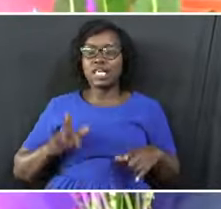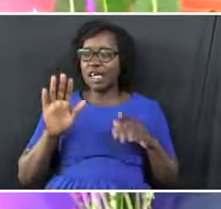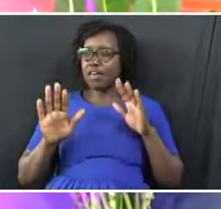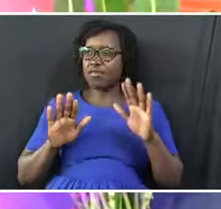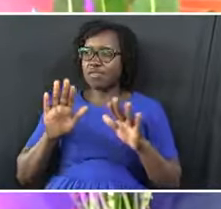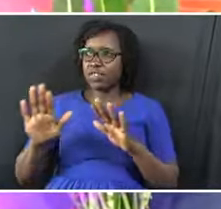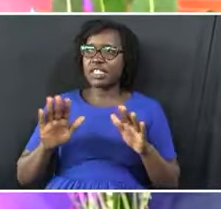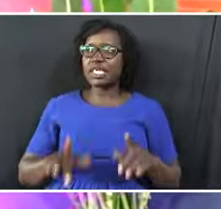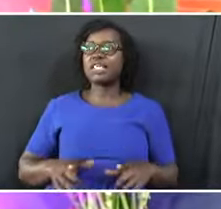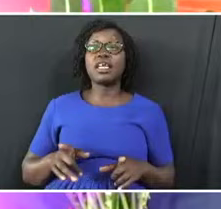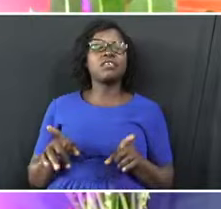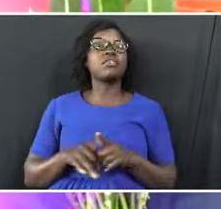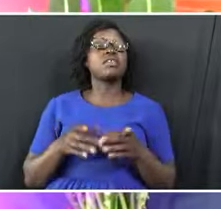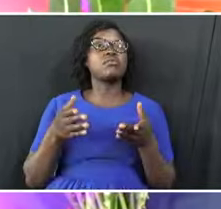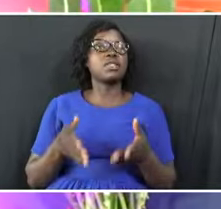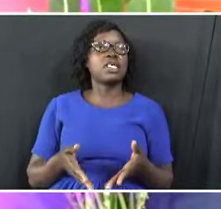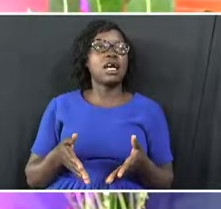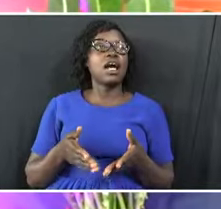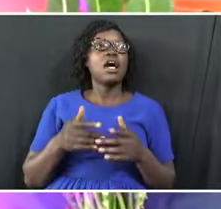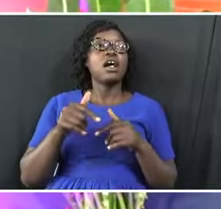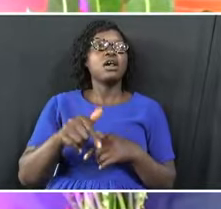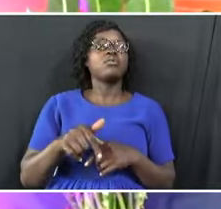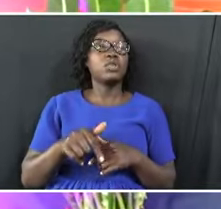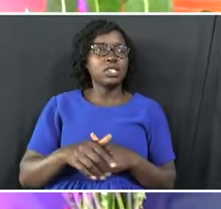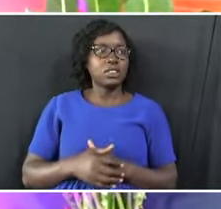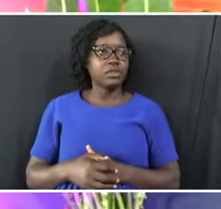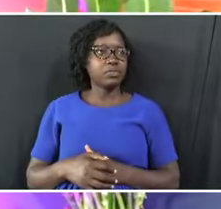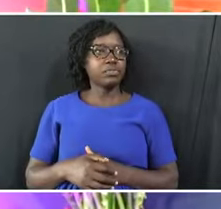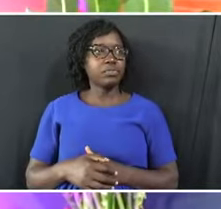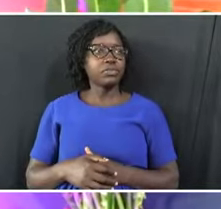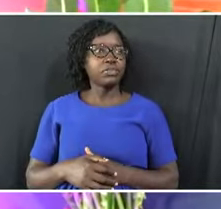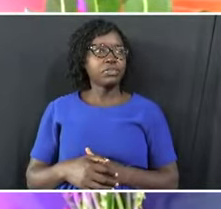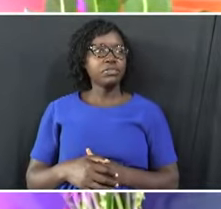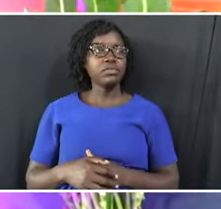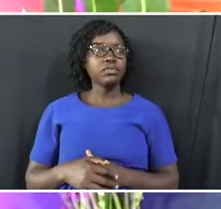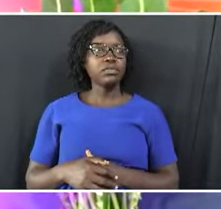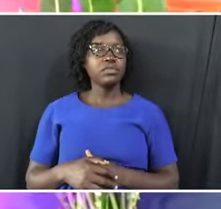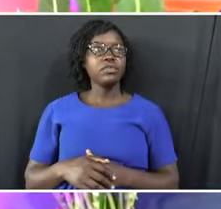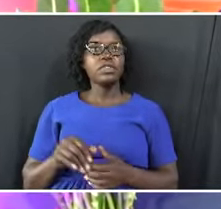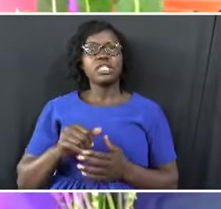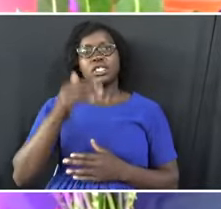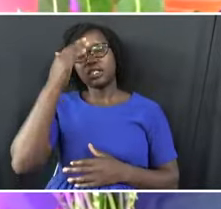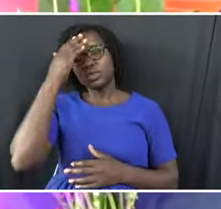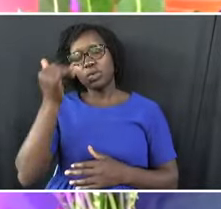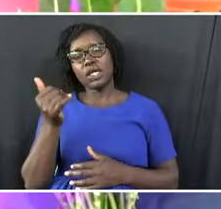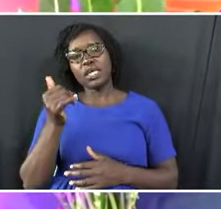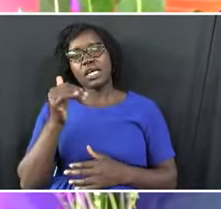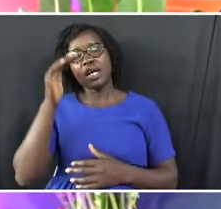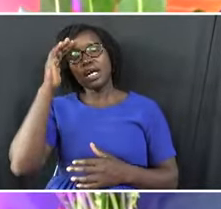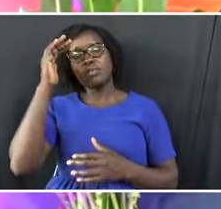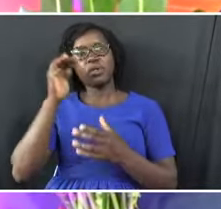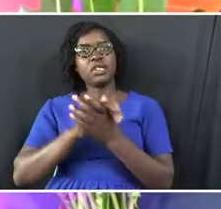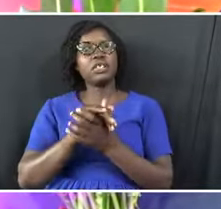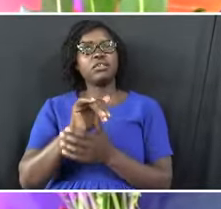and our life here up to date. That is why I want to believe that